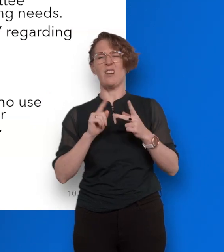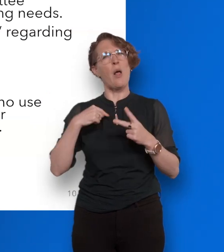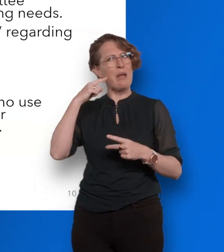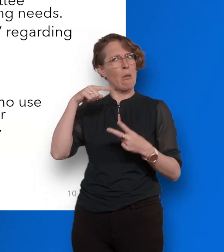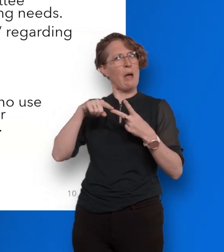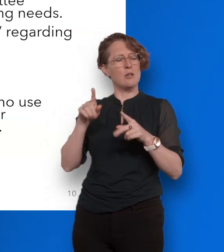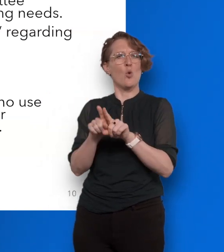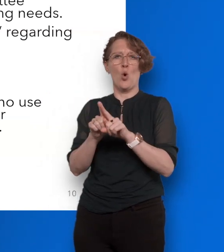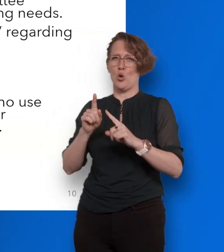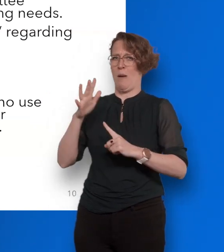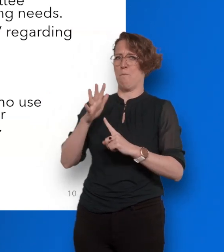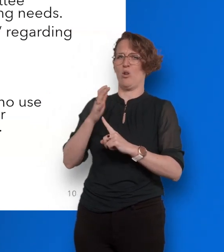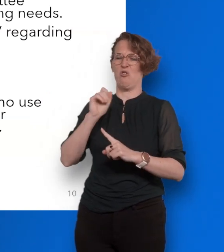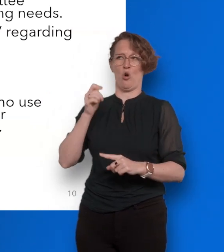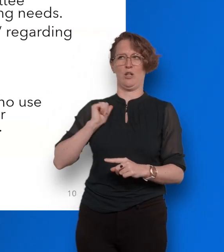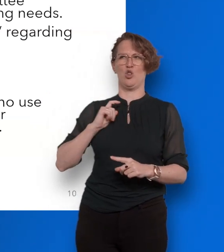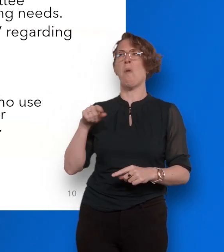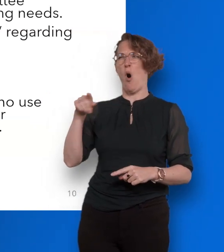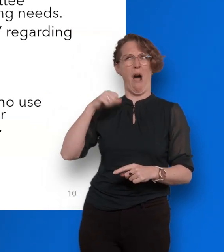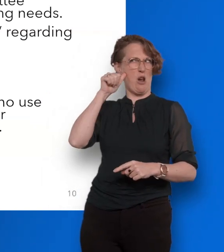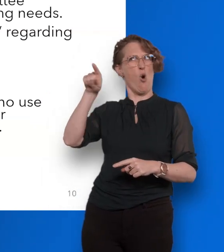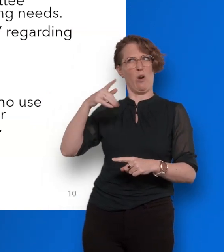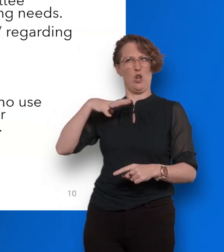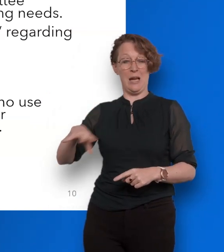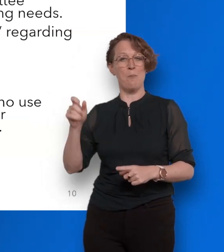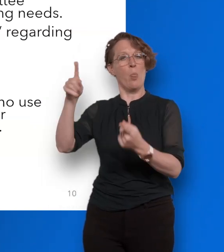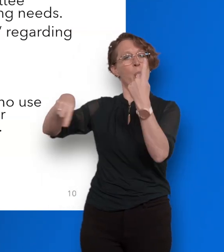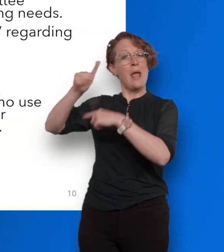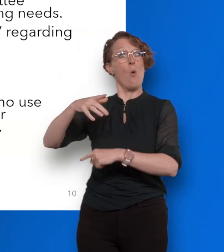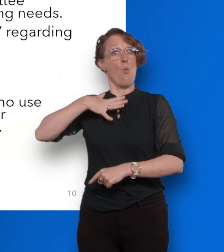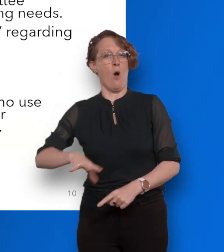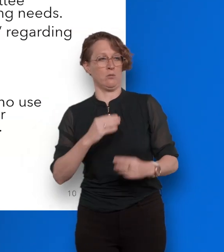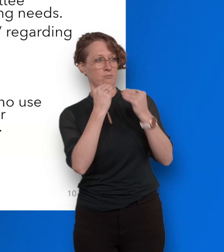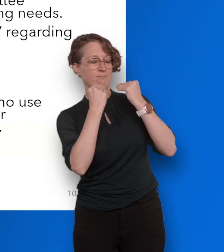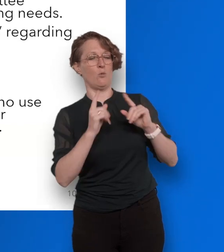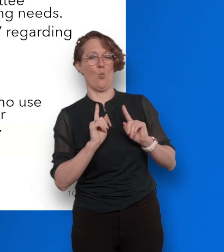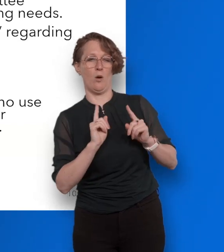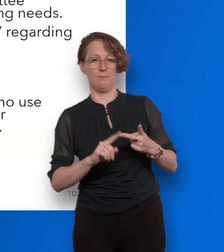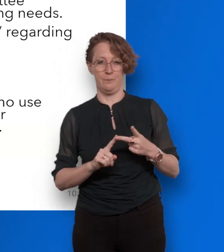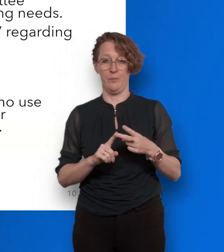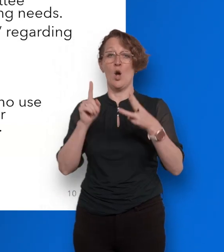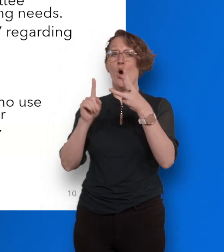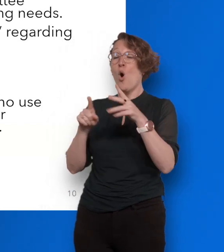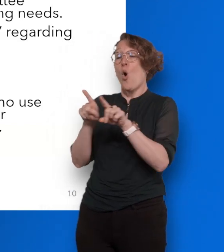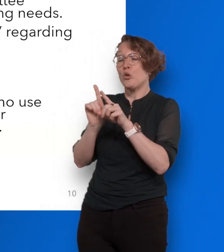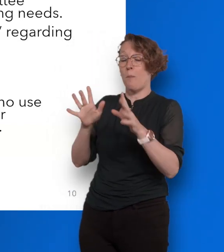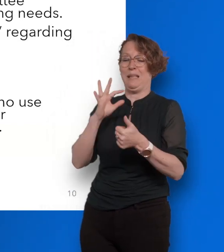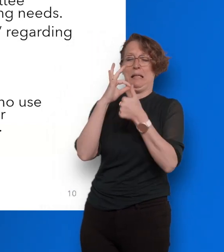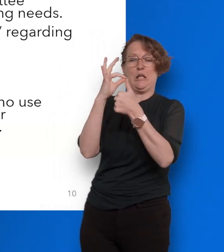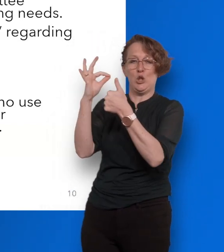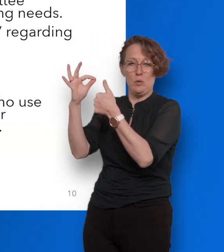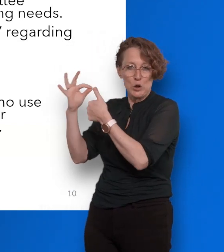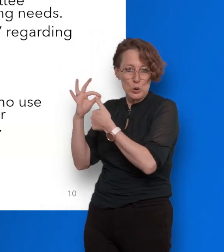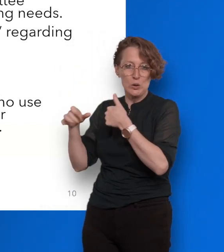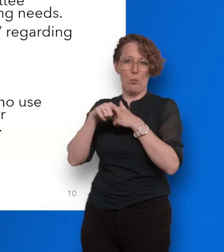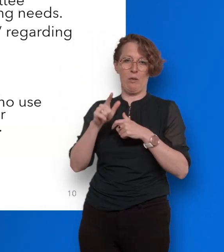to understand that, rather than kind of maybe assuming what people need from a training perspective. We also conducted a series of interviews with